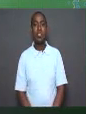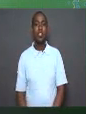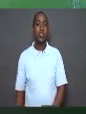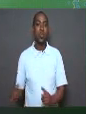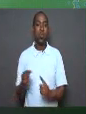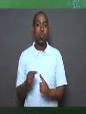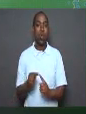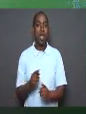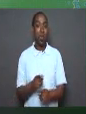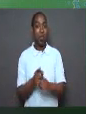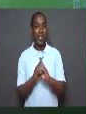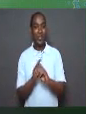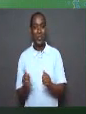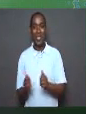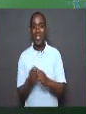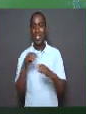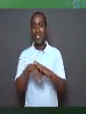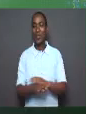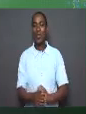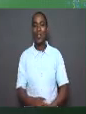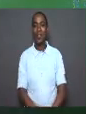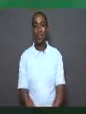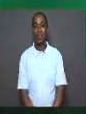go through the statements together.